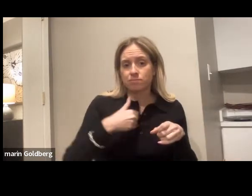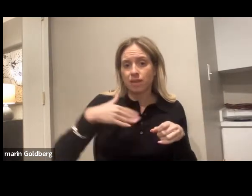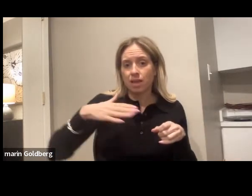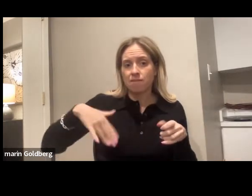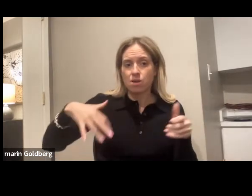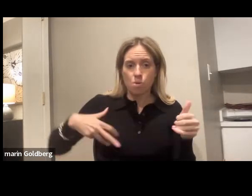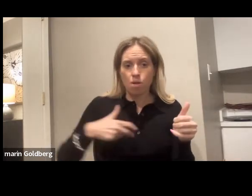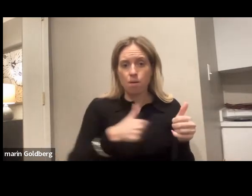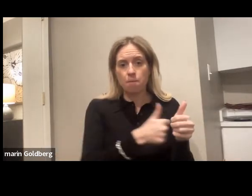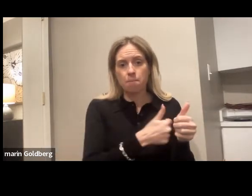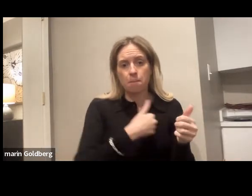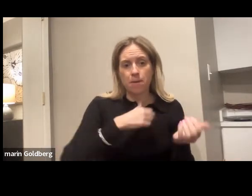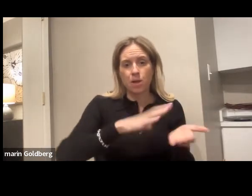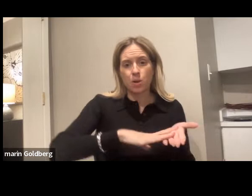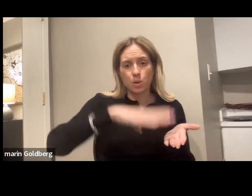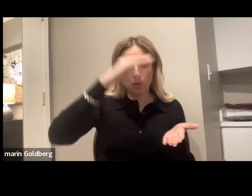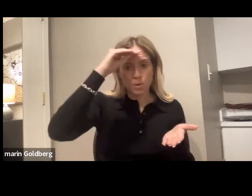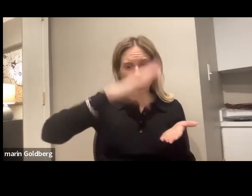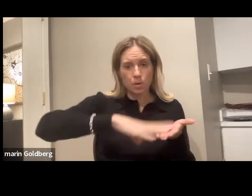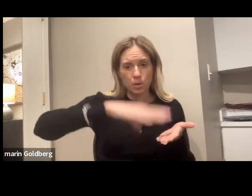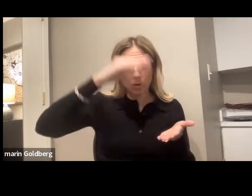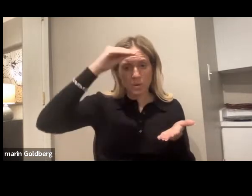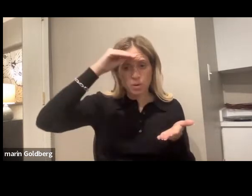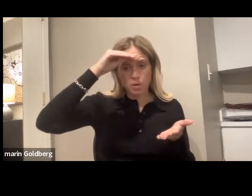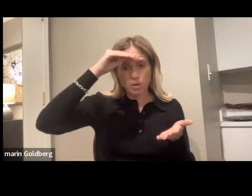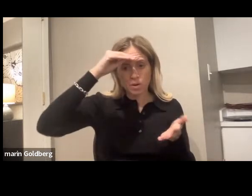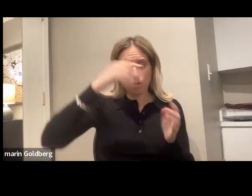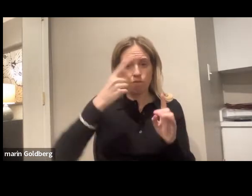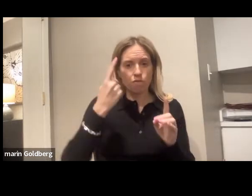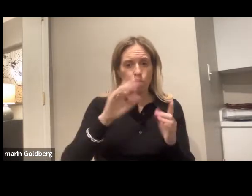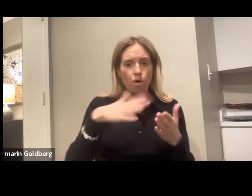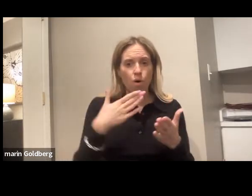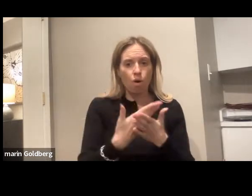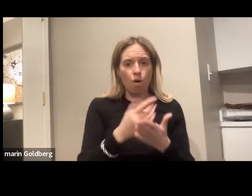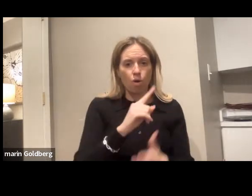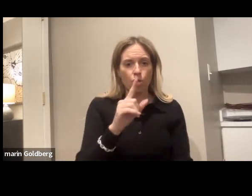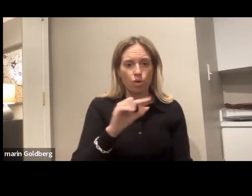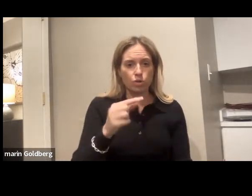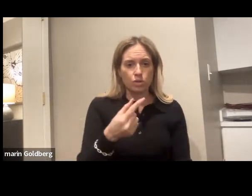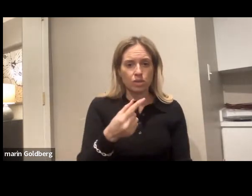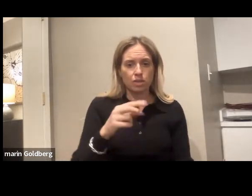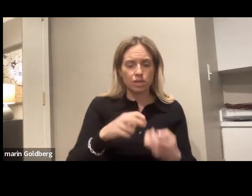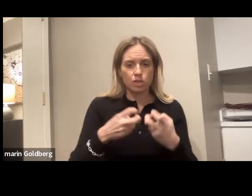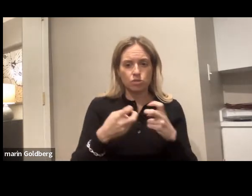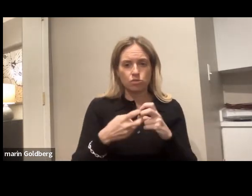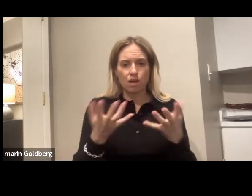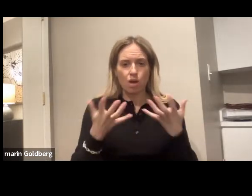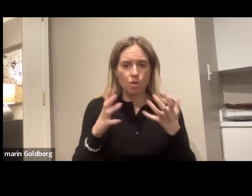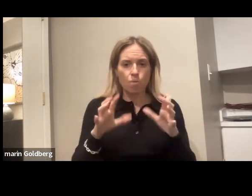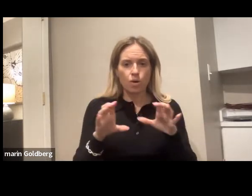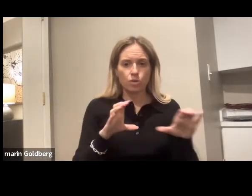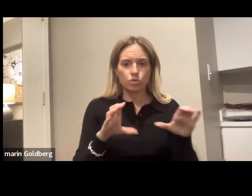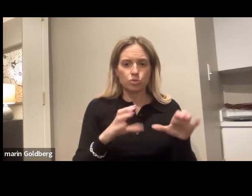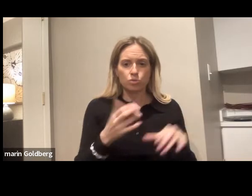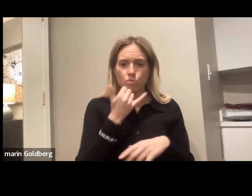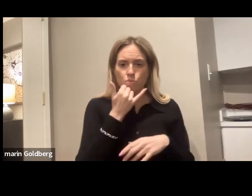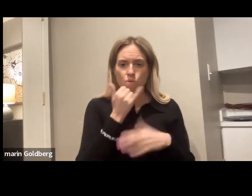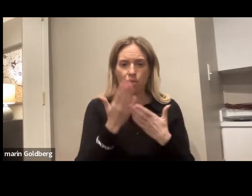up yet on my learning as far as all the zoning issues, and I don't want to do the wrong